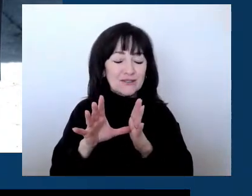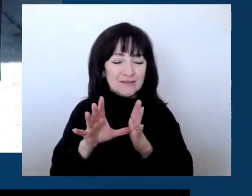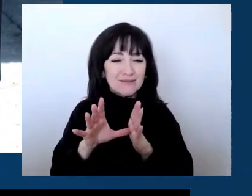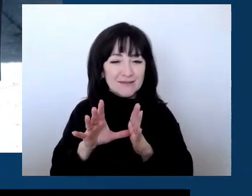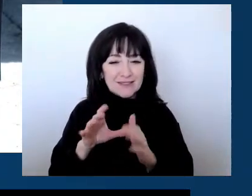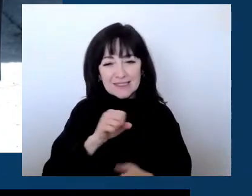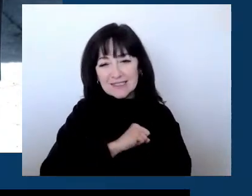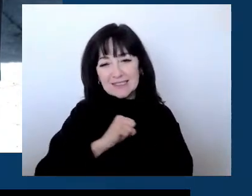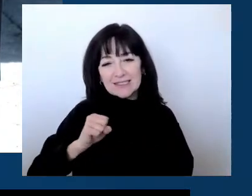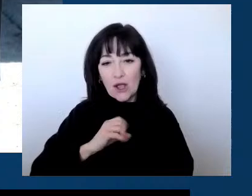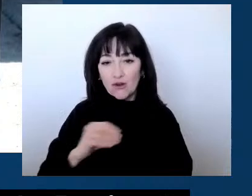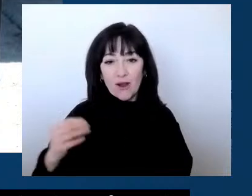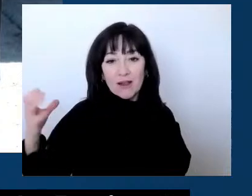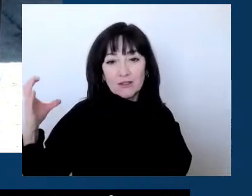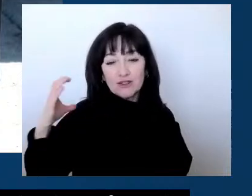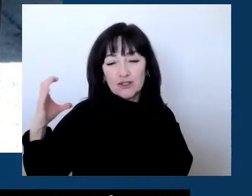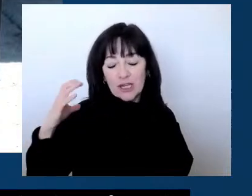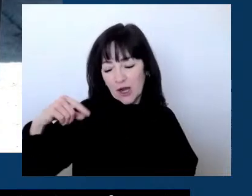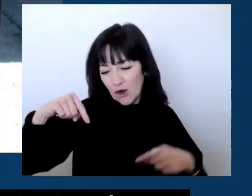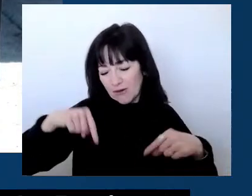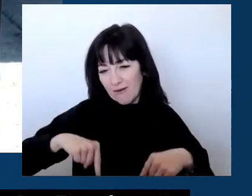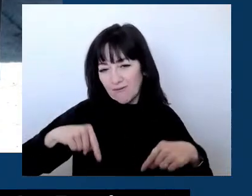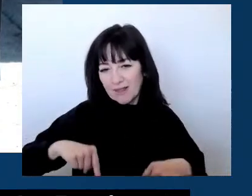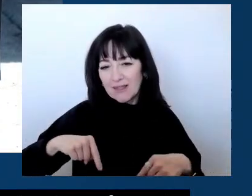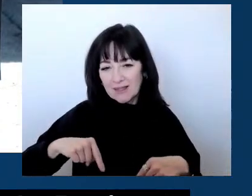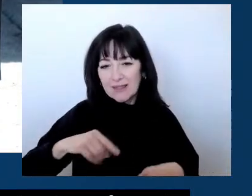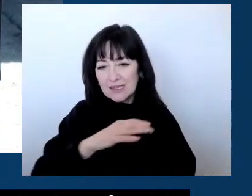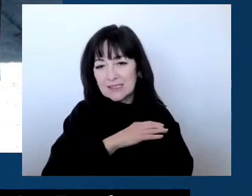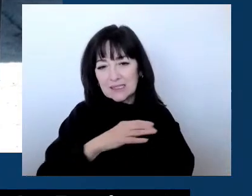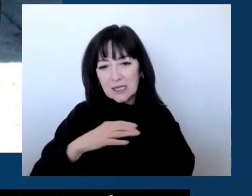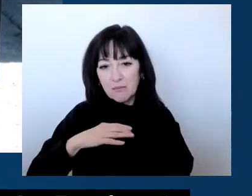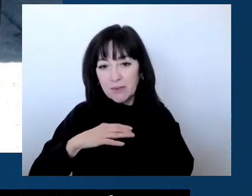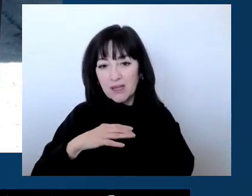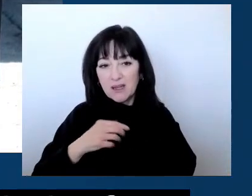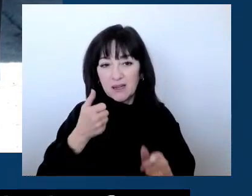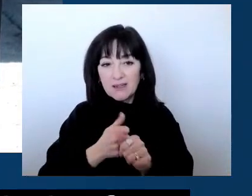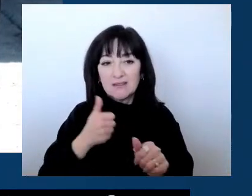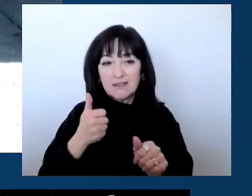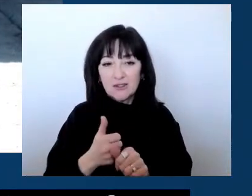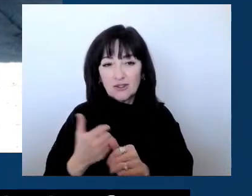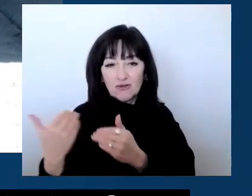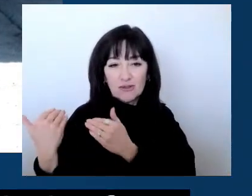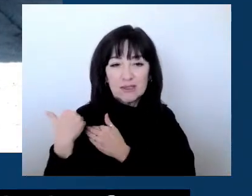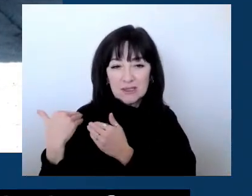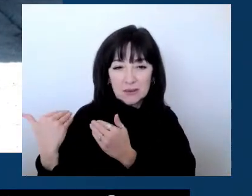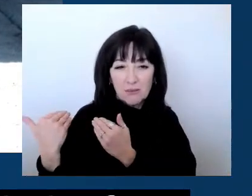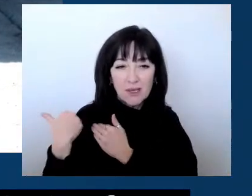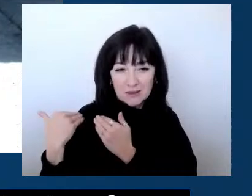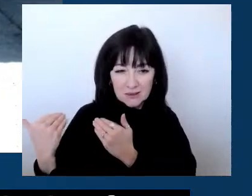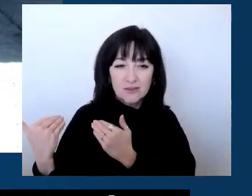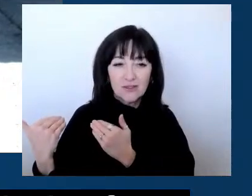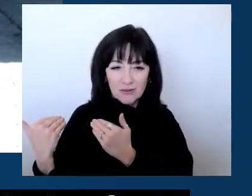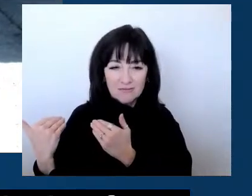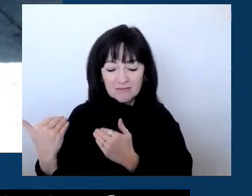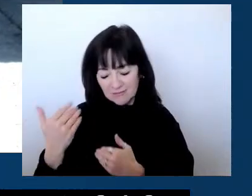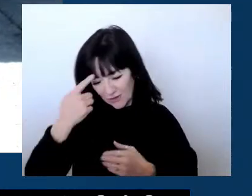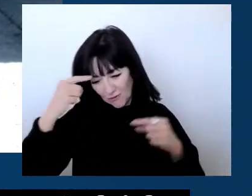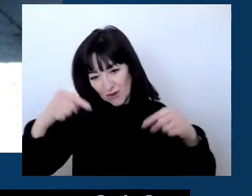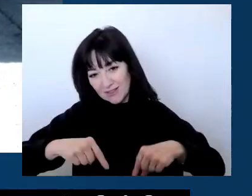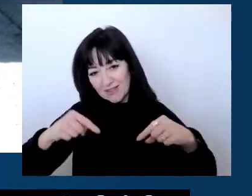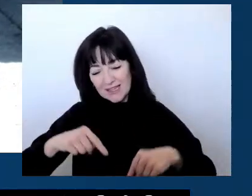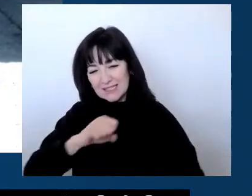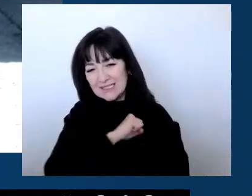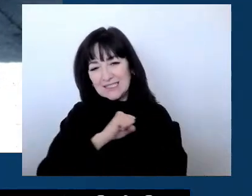EPW committee, who was responsible for helping craft this historic legislation, our Senator Tom Carper.